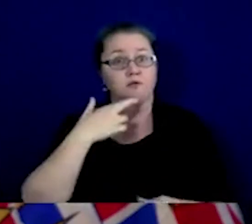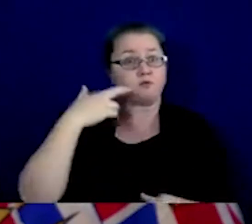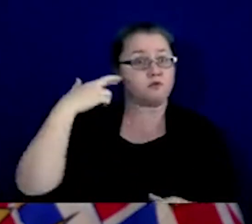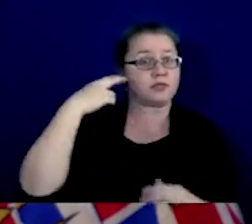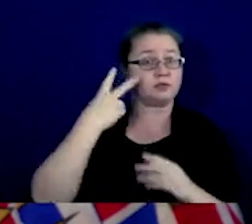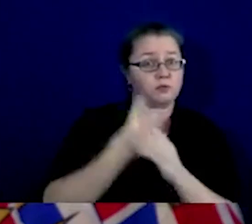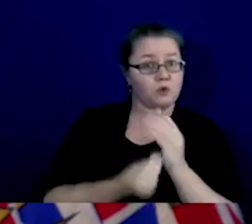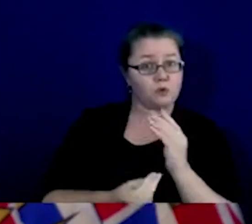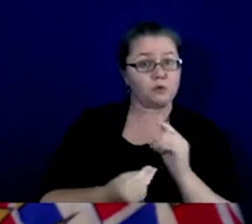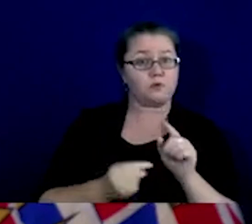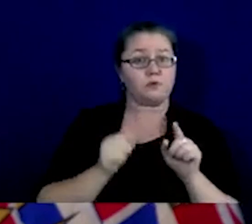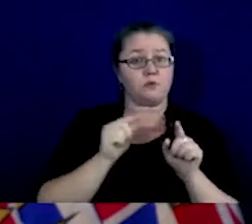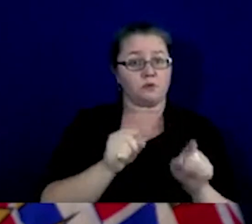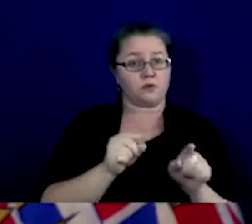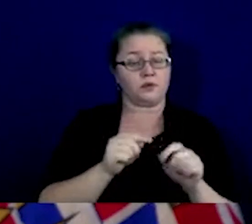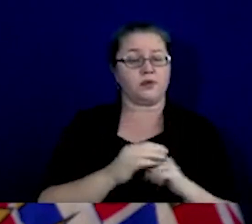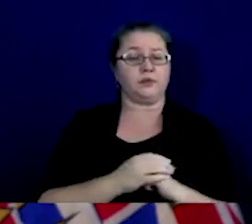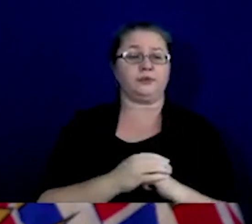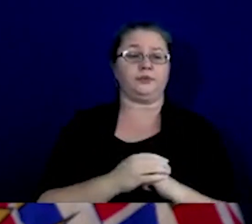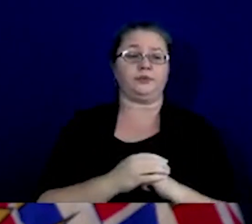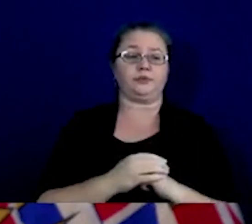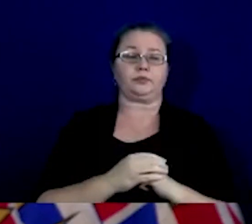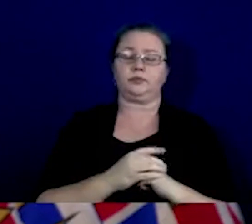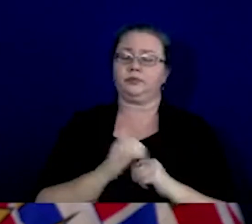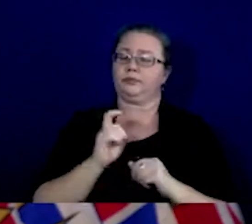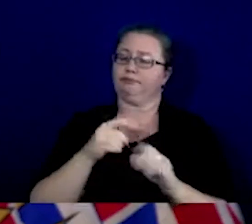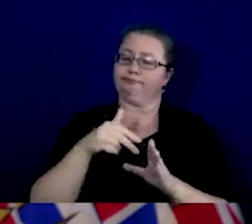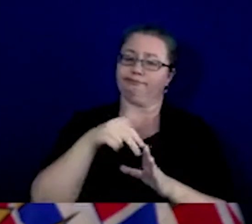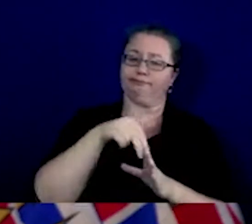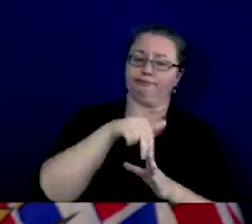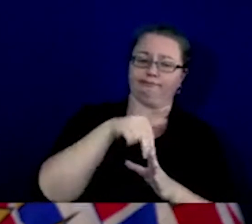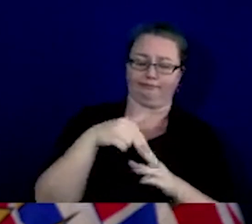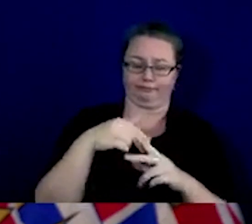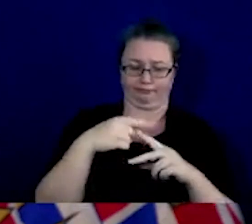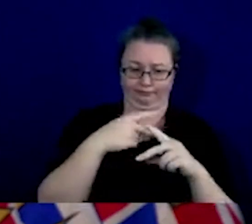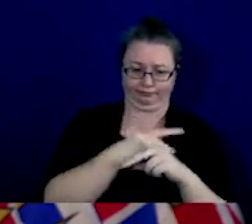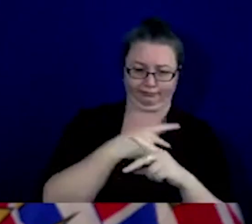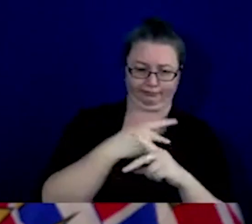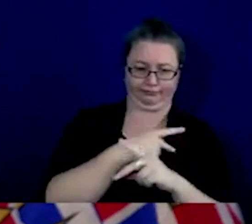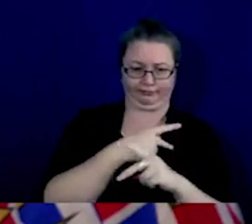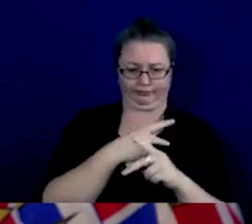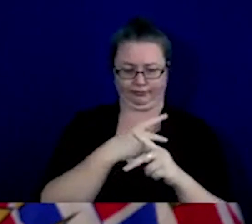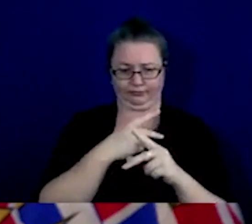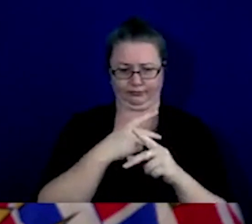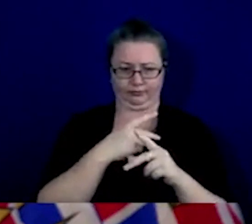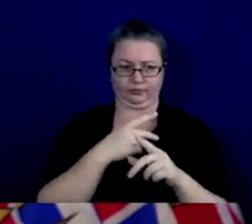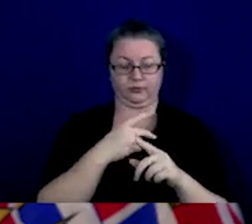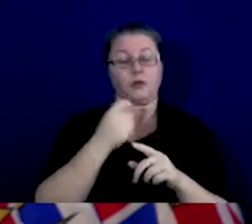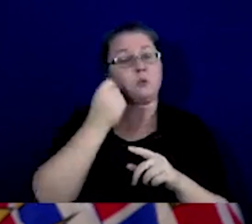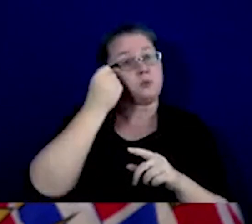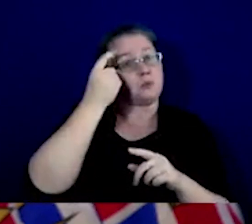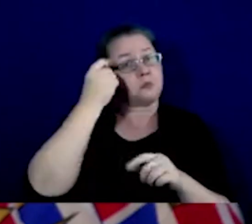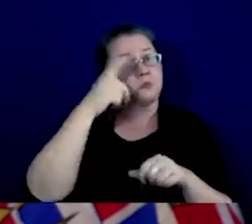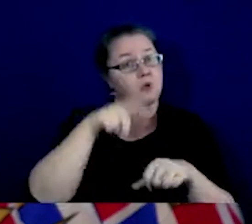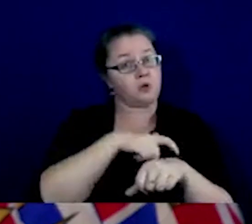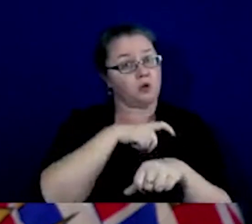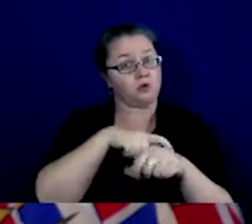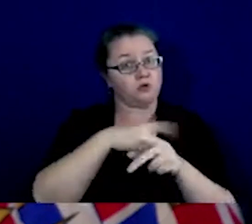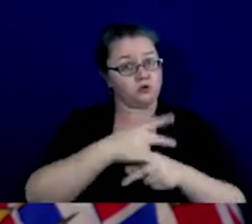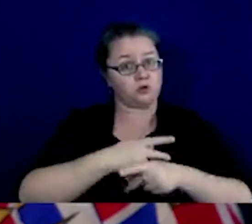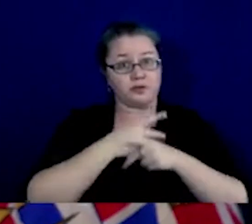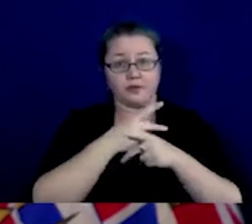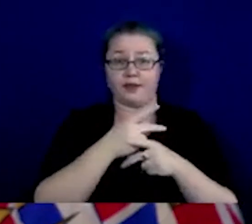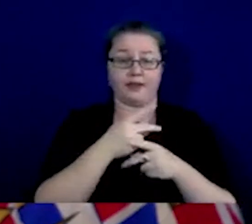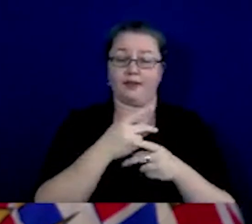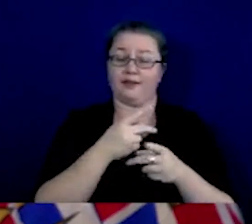The downside is that when we have a slip-up, when there is an entry of the virus into a facility, it